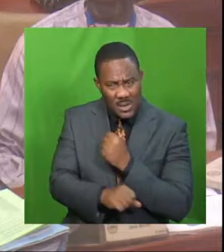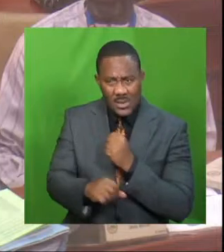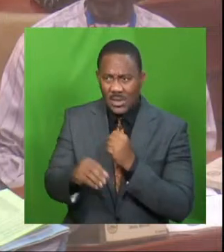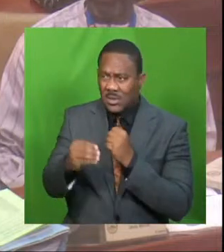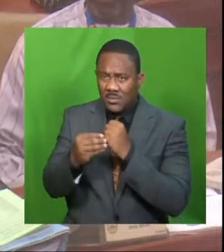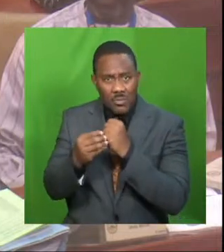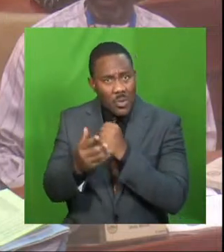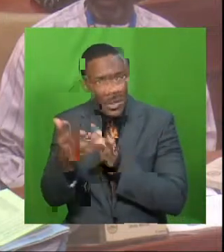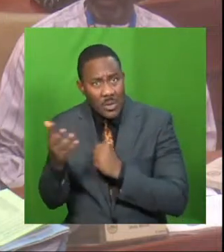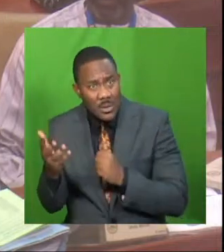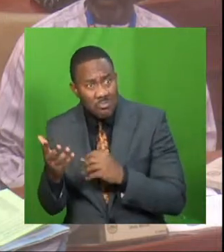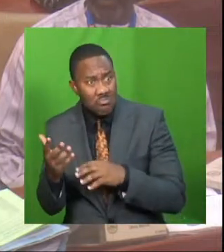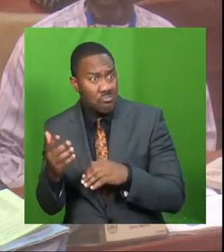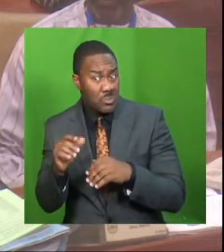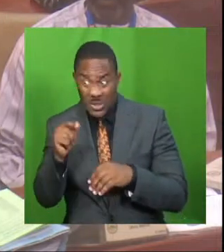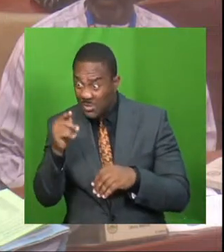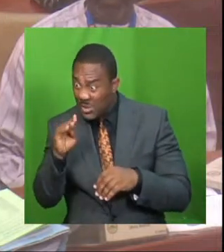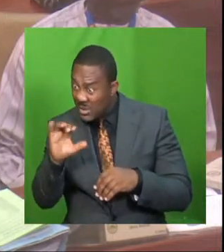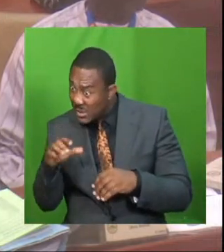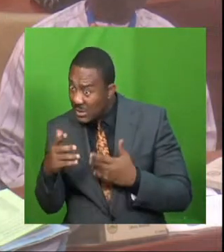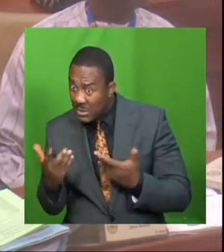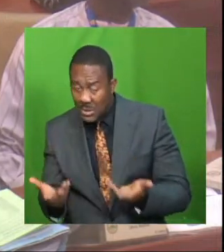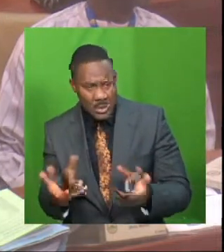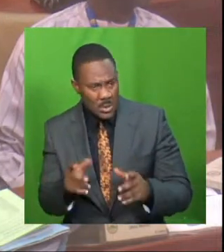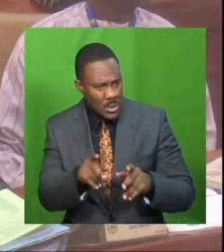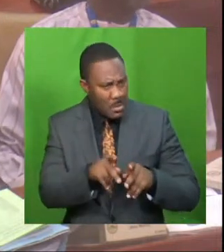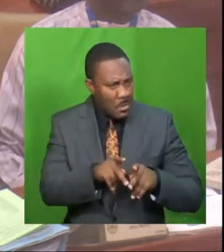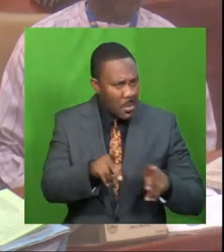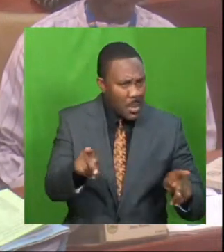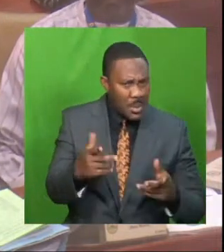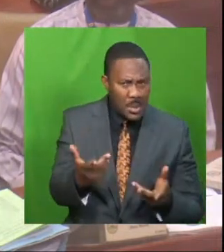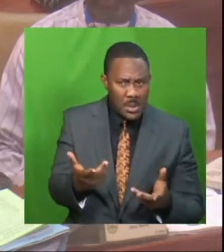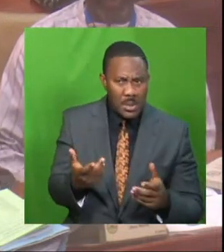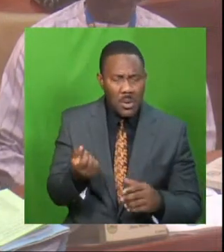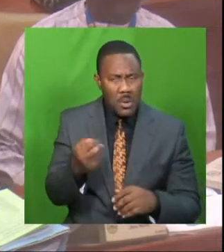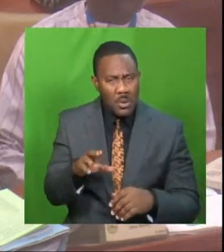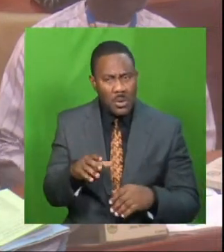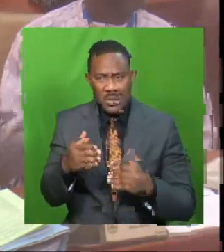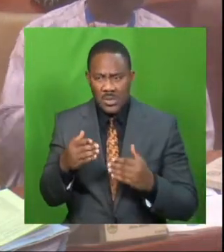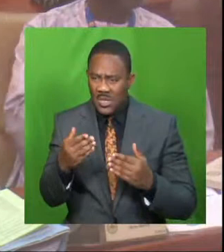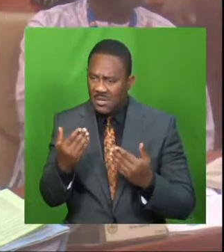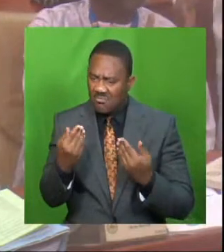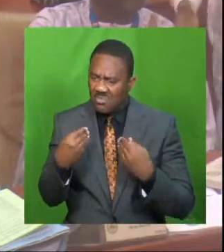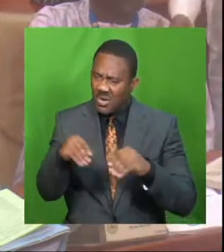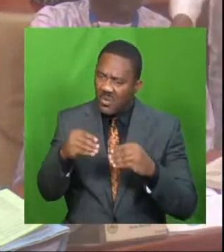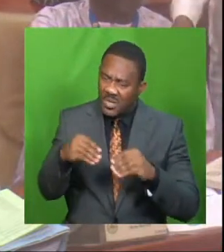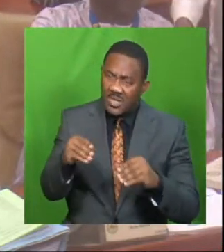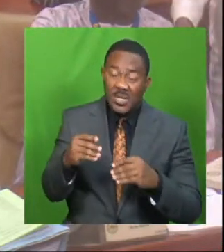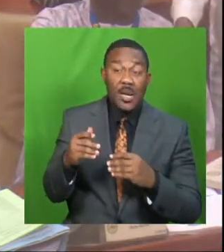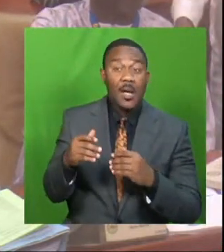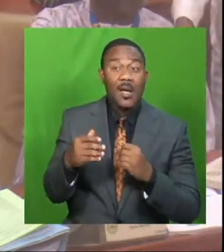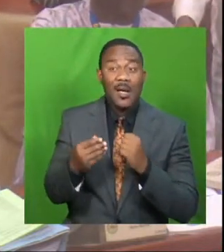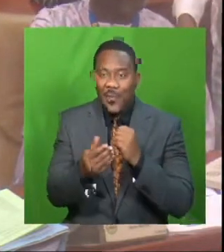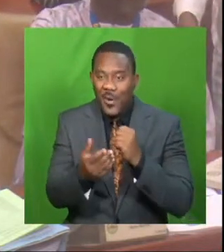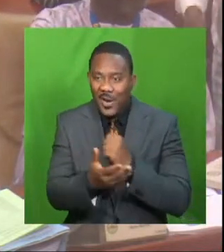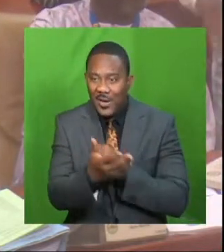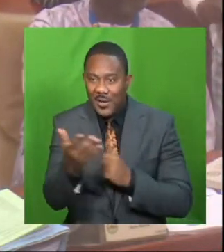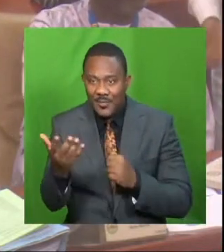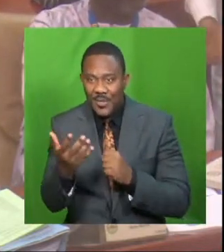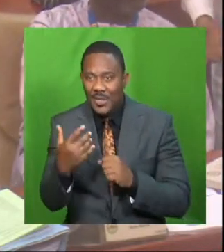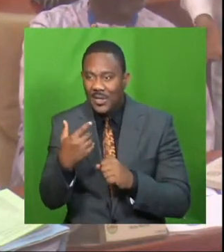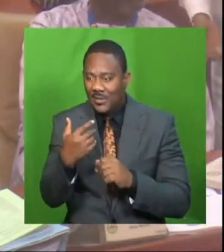public broadcaster, who is a commercial broadcaster, and who is a